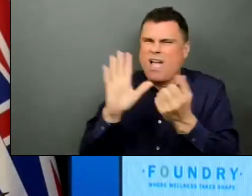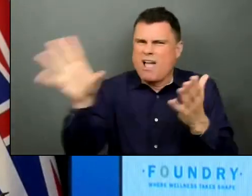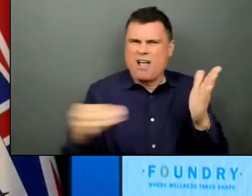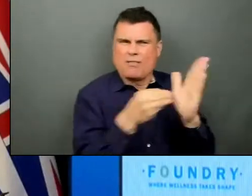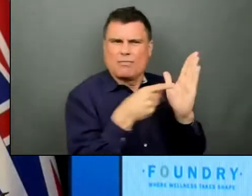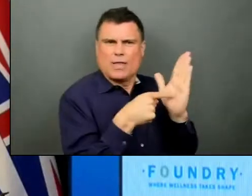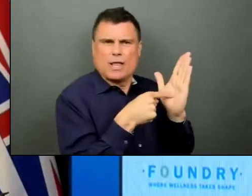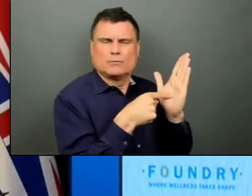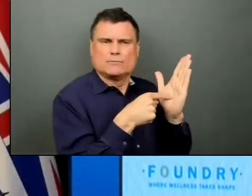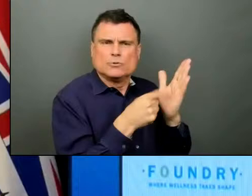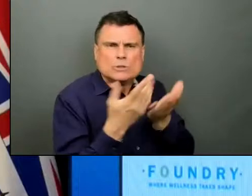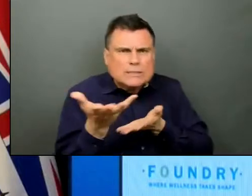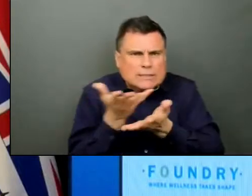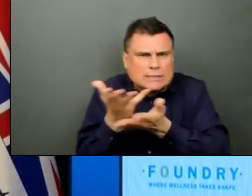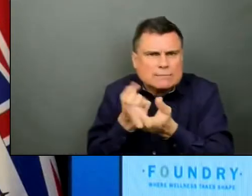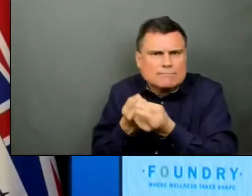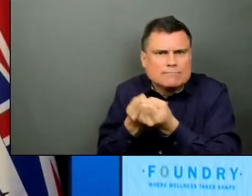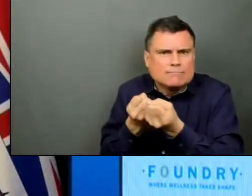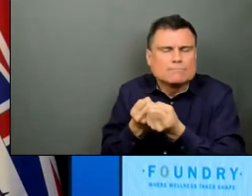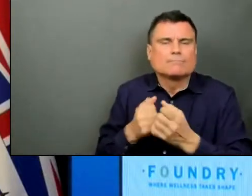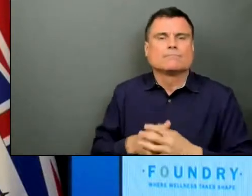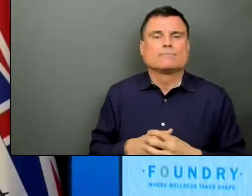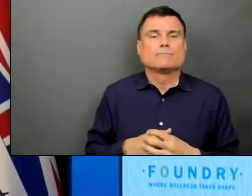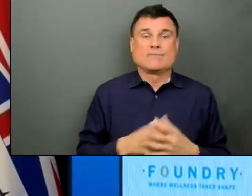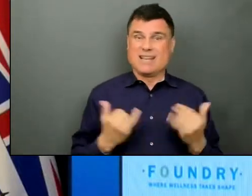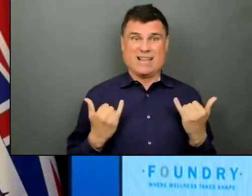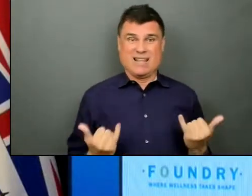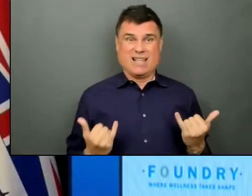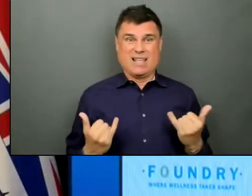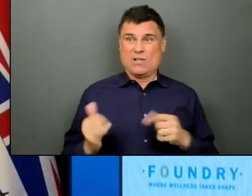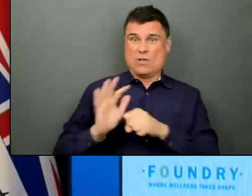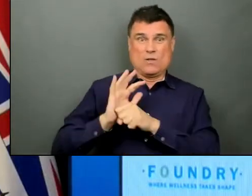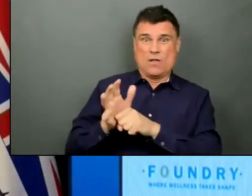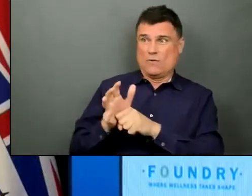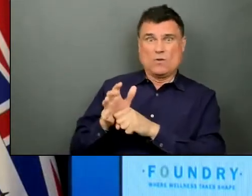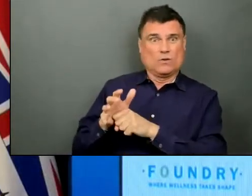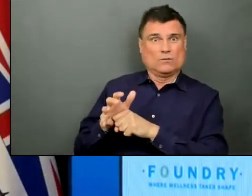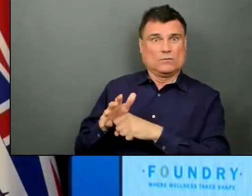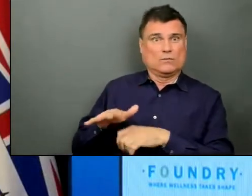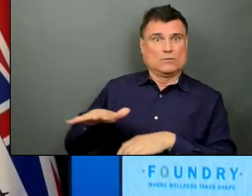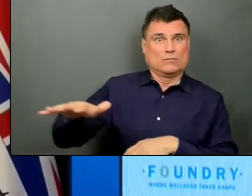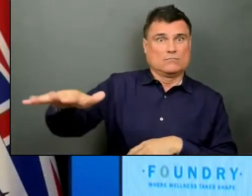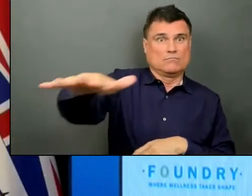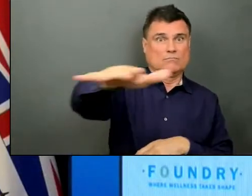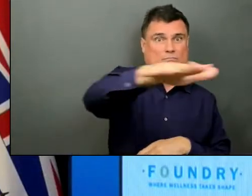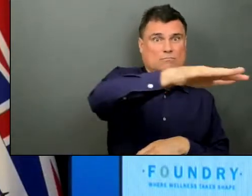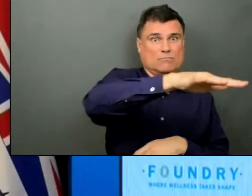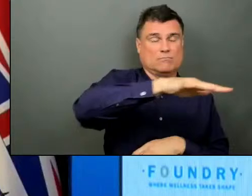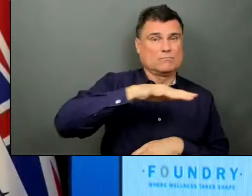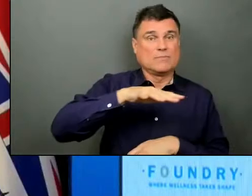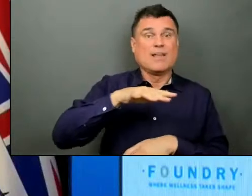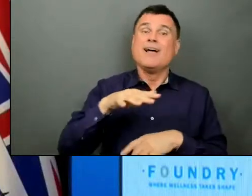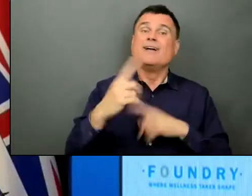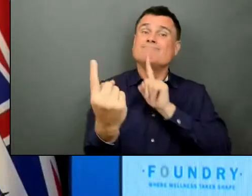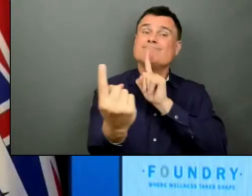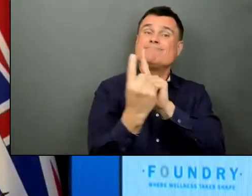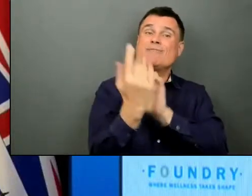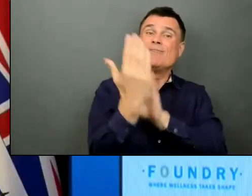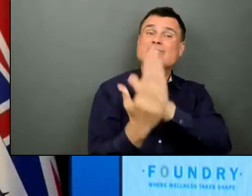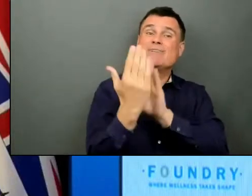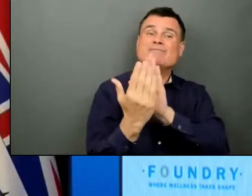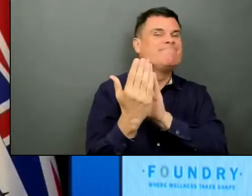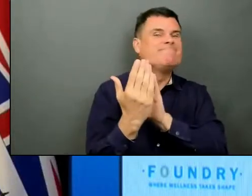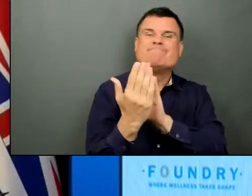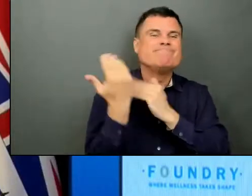these days, BC's youth and families need flexible options and choices. And this app was